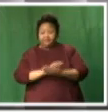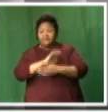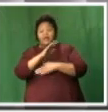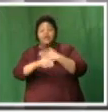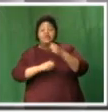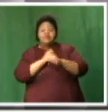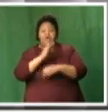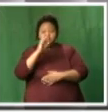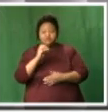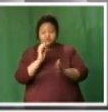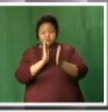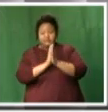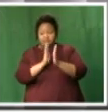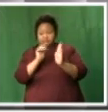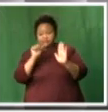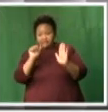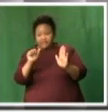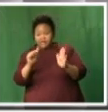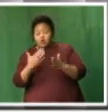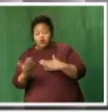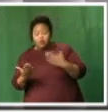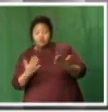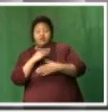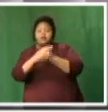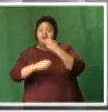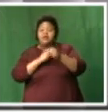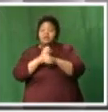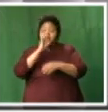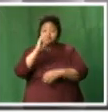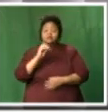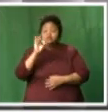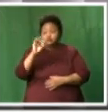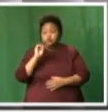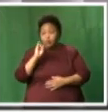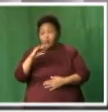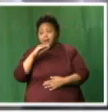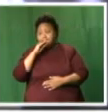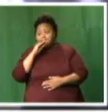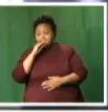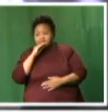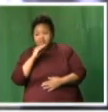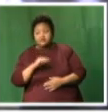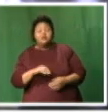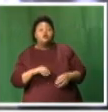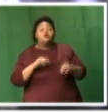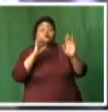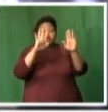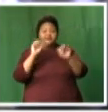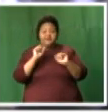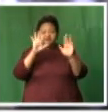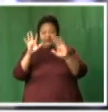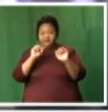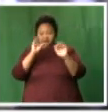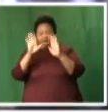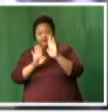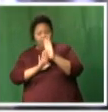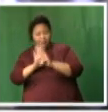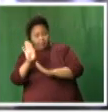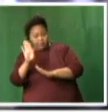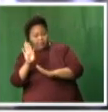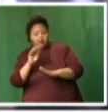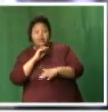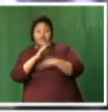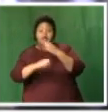SHIMS 3 2021, all 95 indicators have improved. In 2016, we